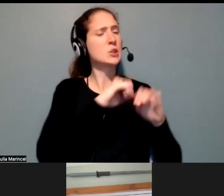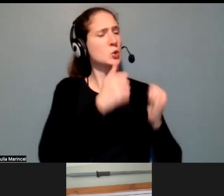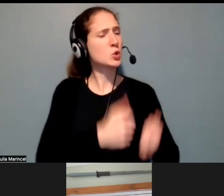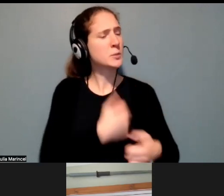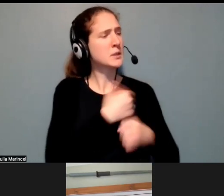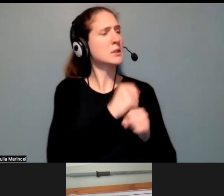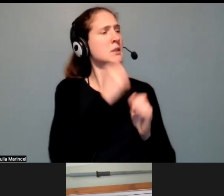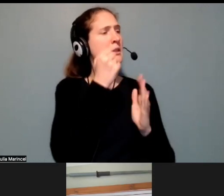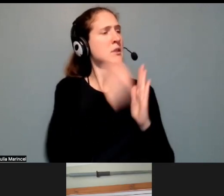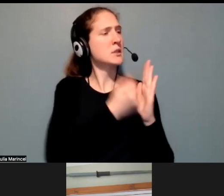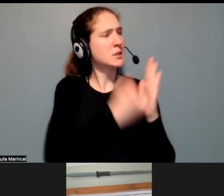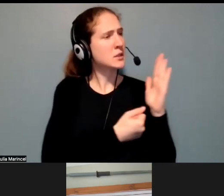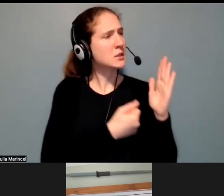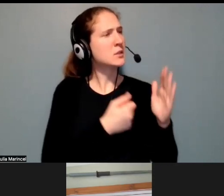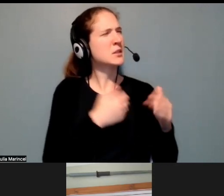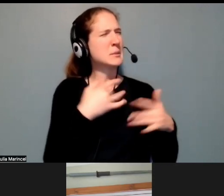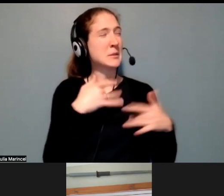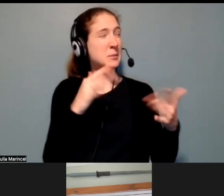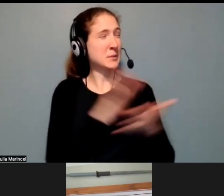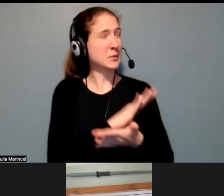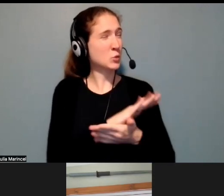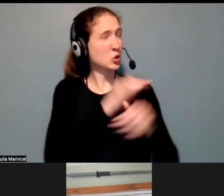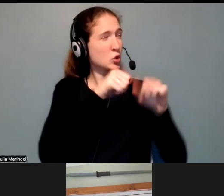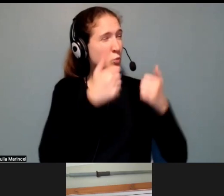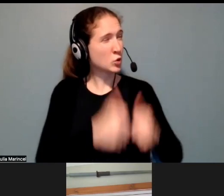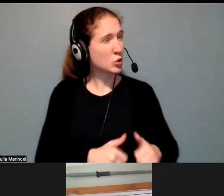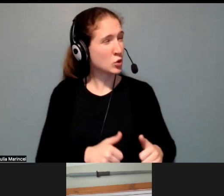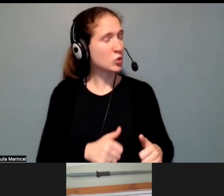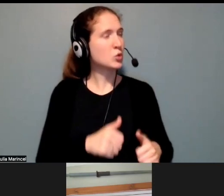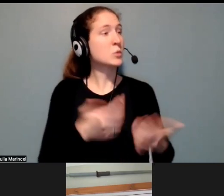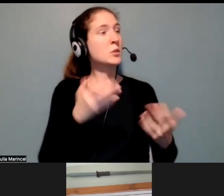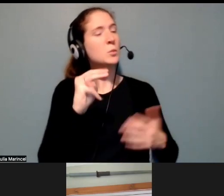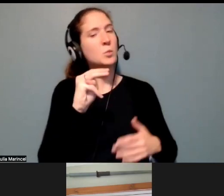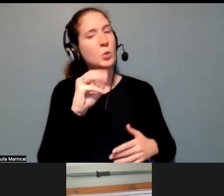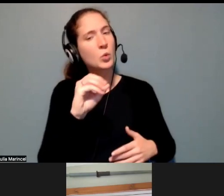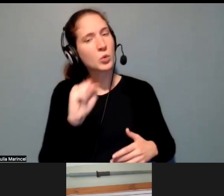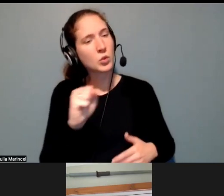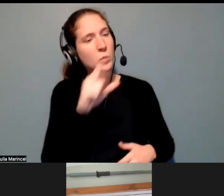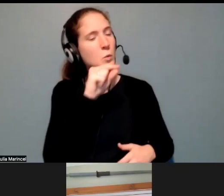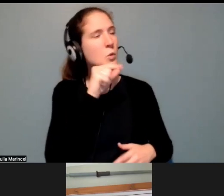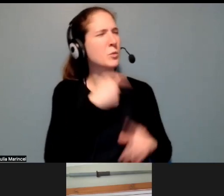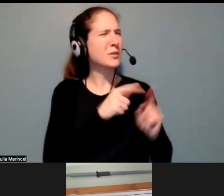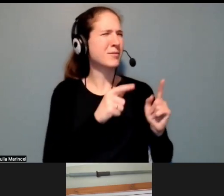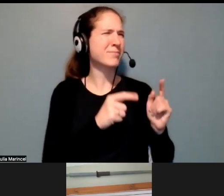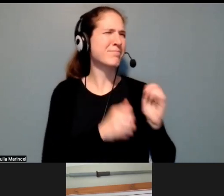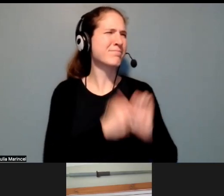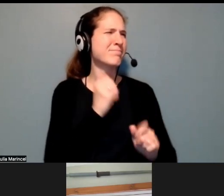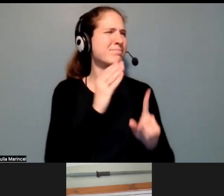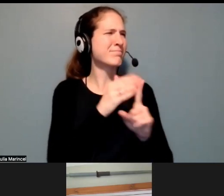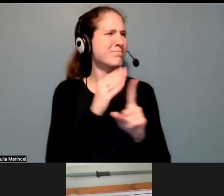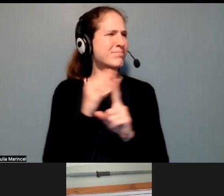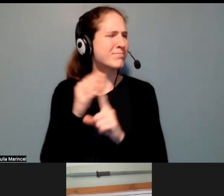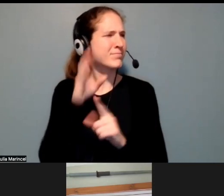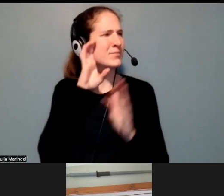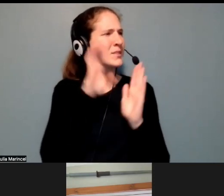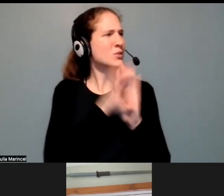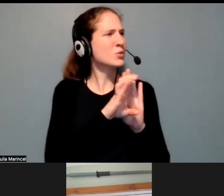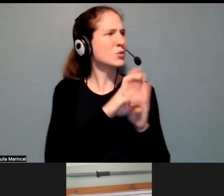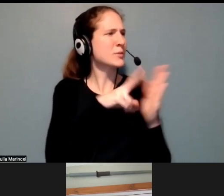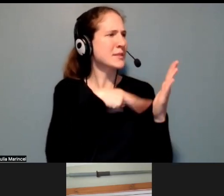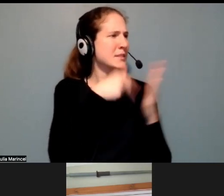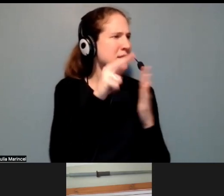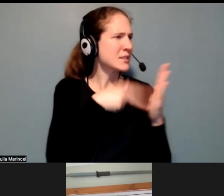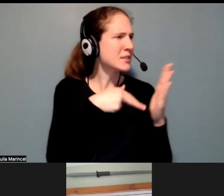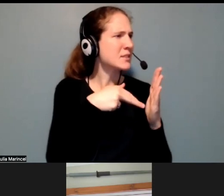paper sculptures and of moths and birds, but I do mostly painting and illustration. And so I have another book right now.